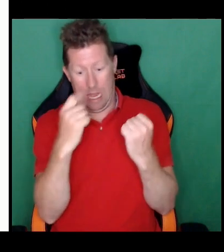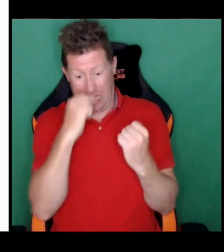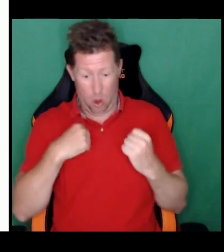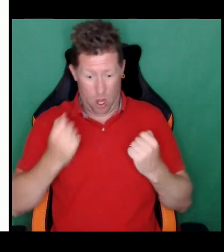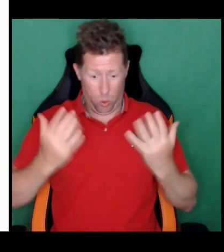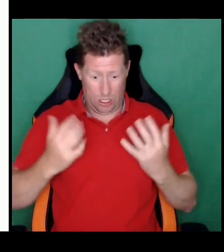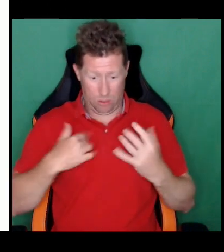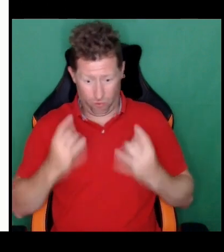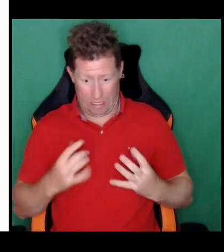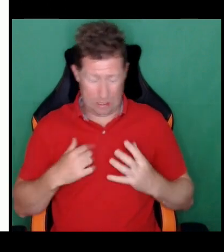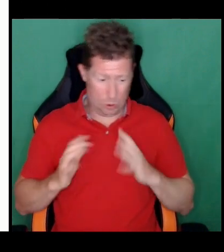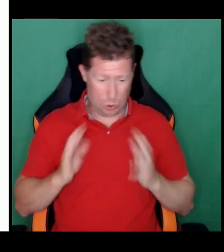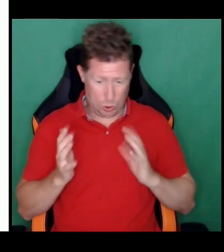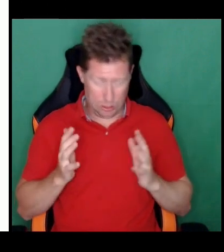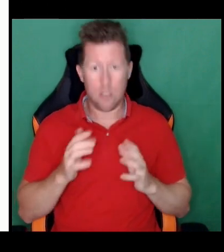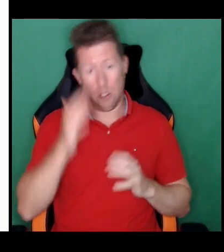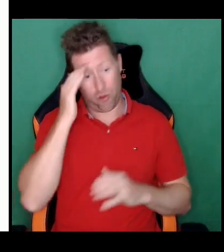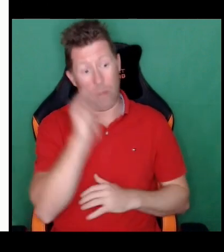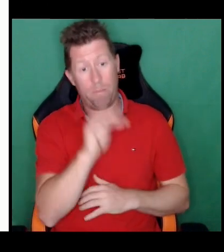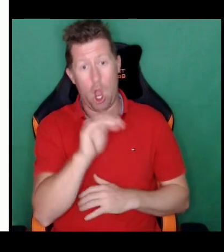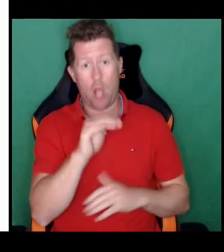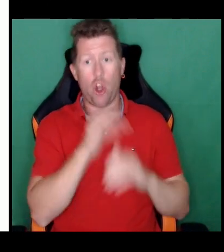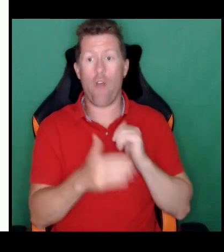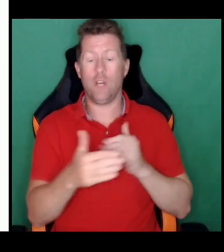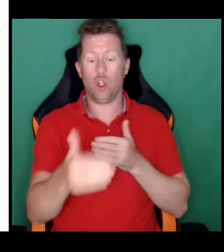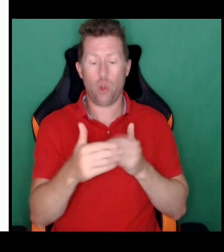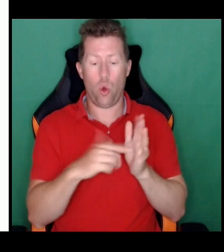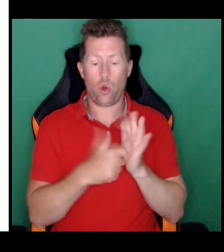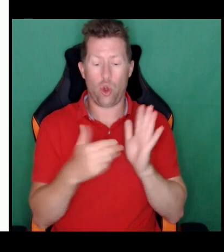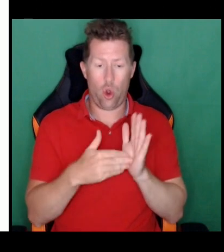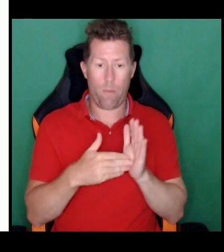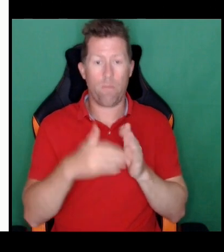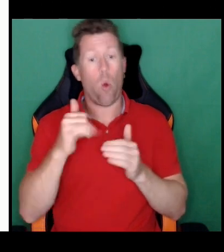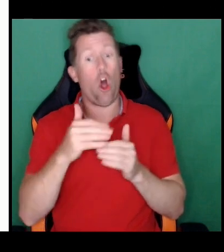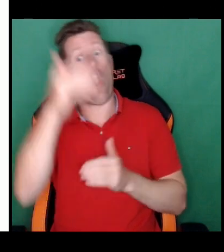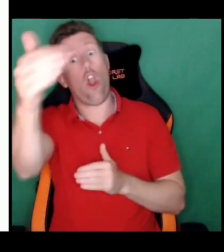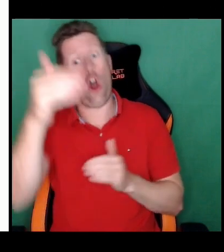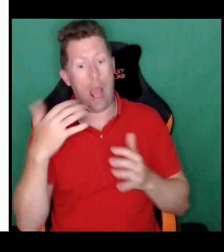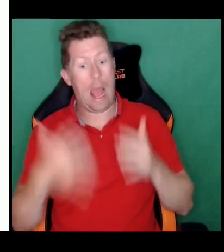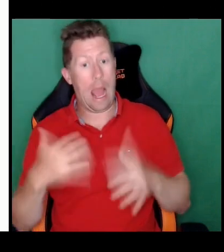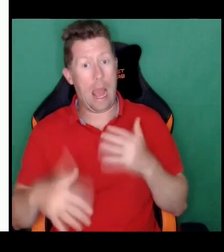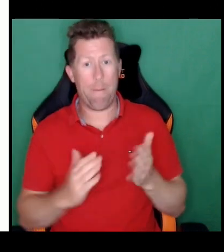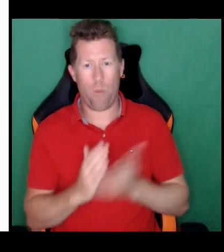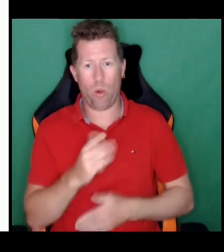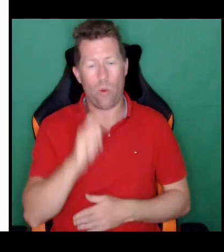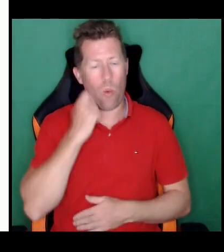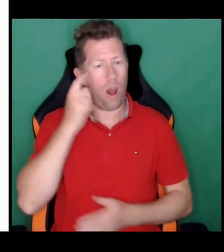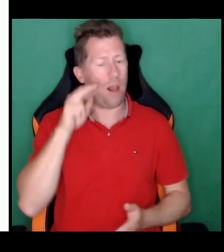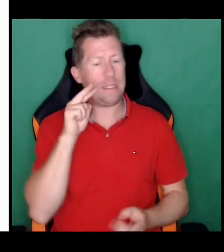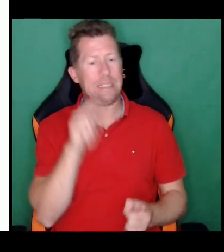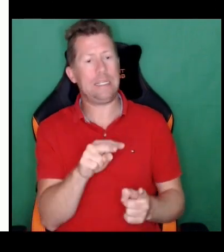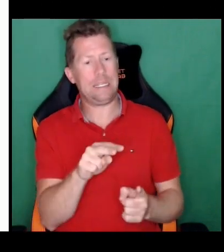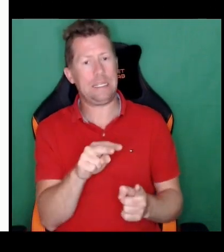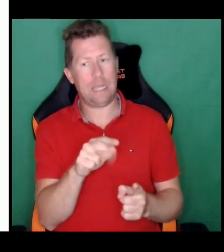go, reminding them about the short-term and long-term harms, of course, that because they will recognise these. They will particularly